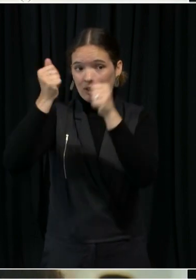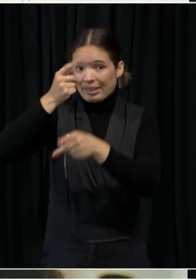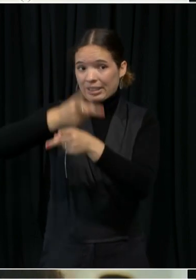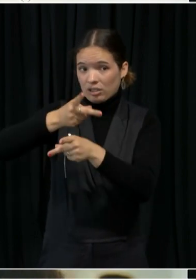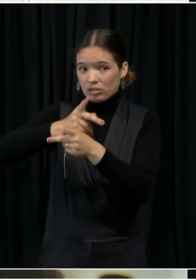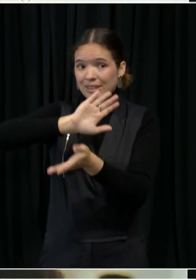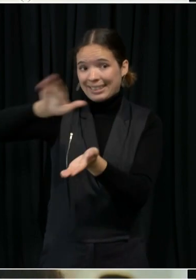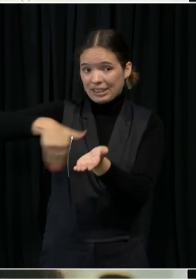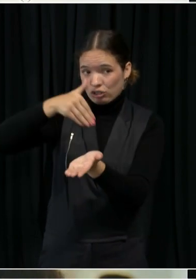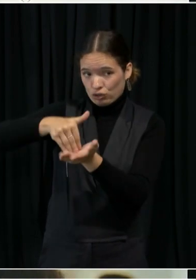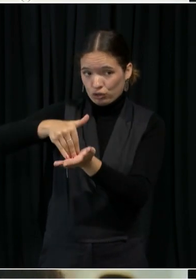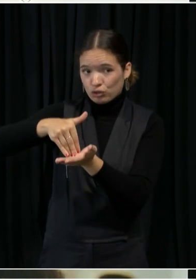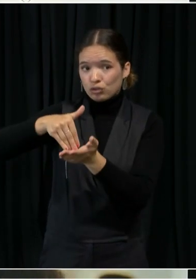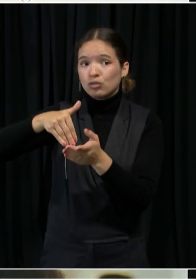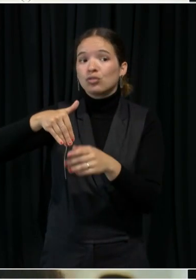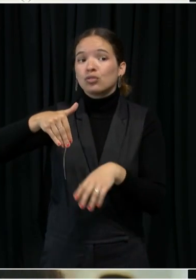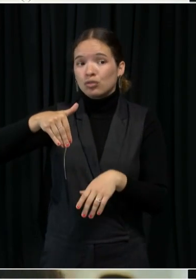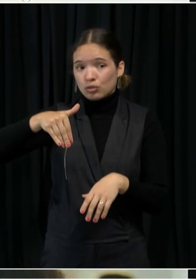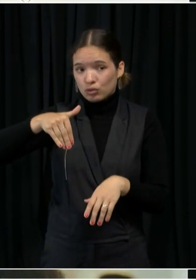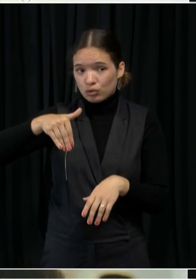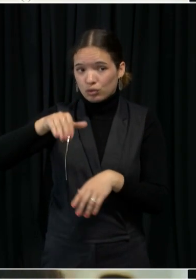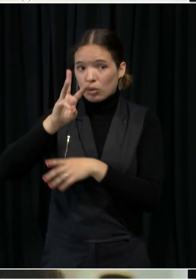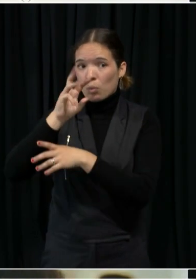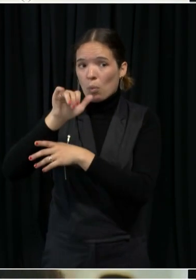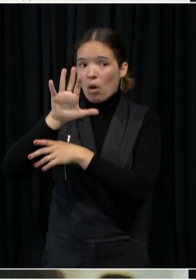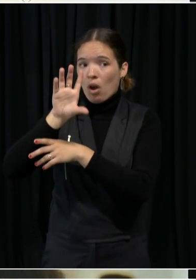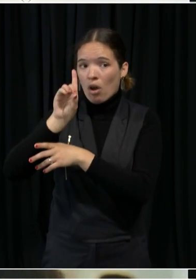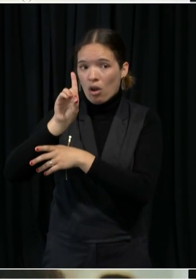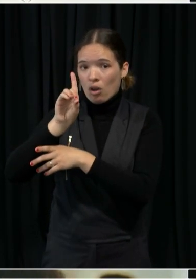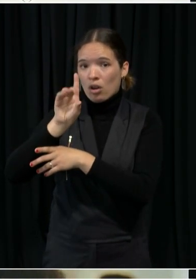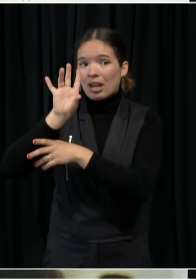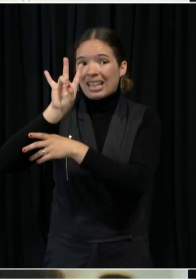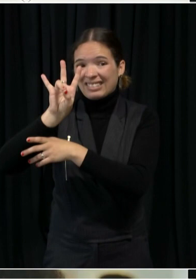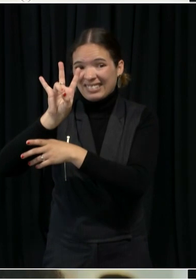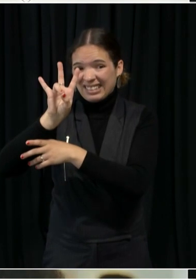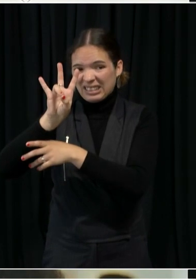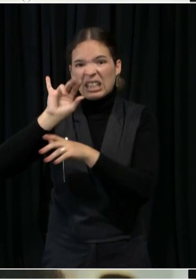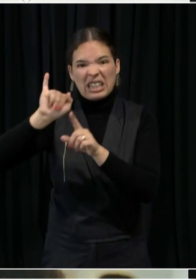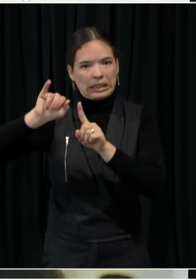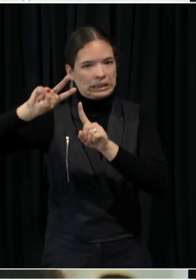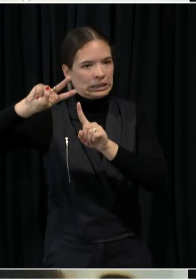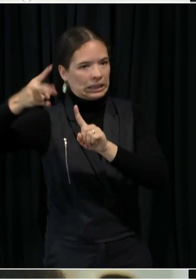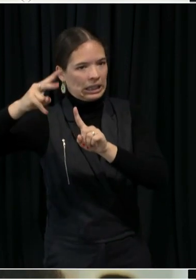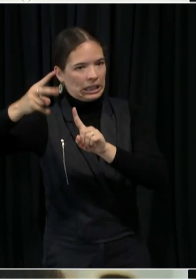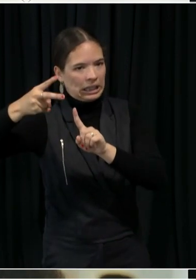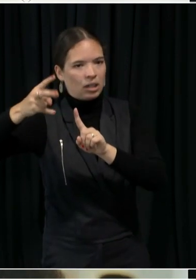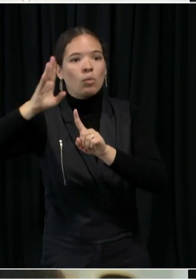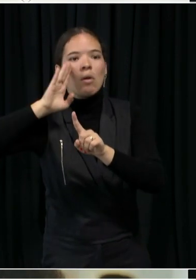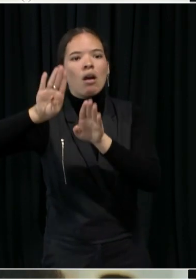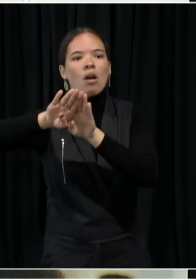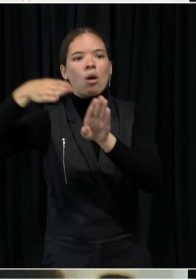and a second one will open at the end of 2023.